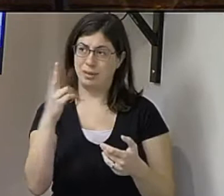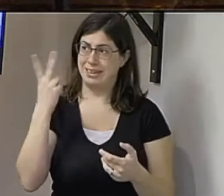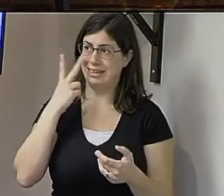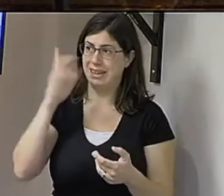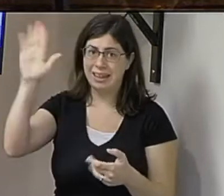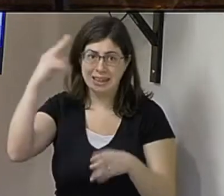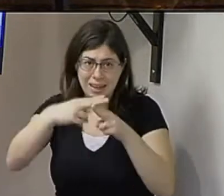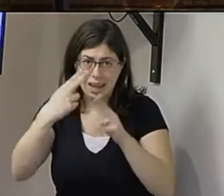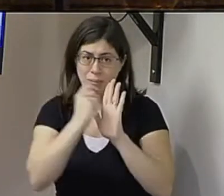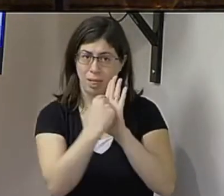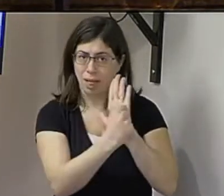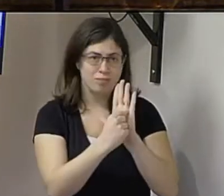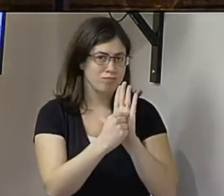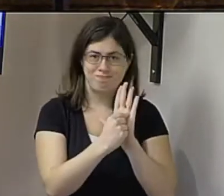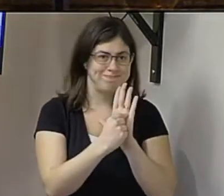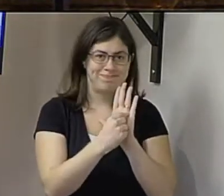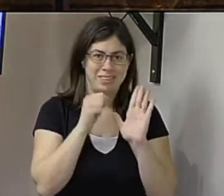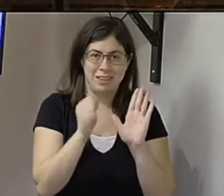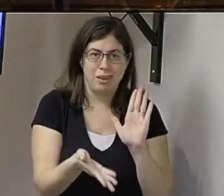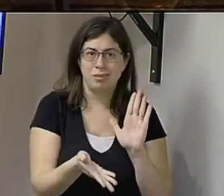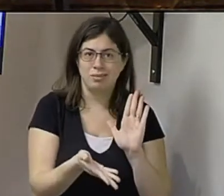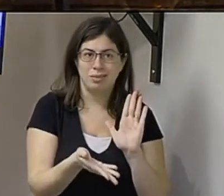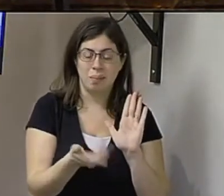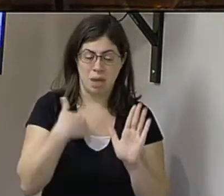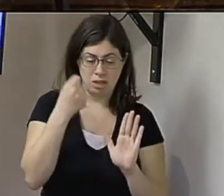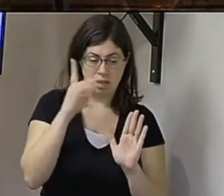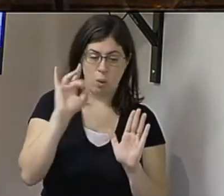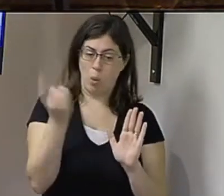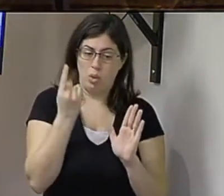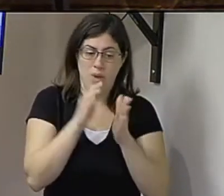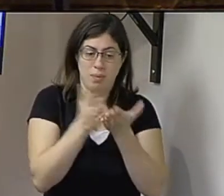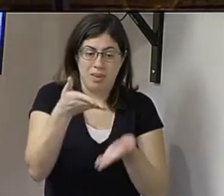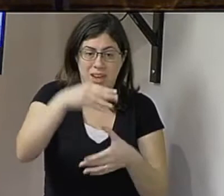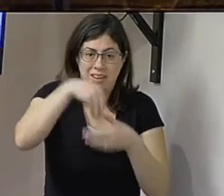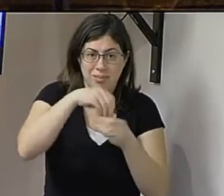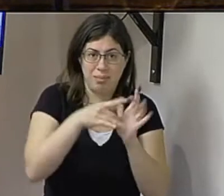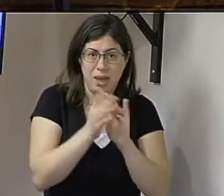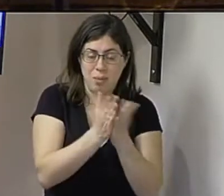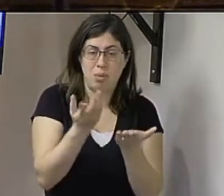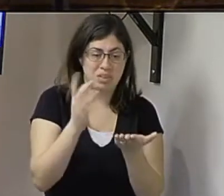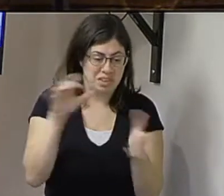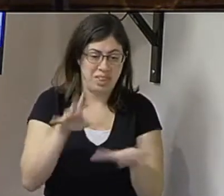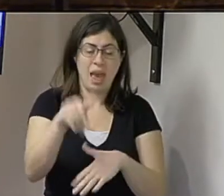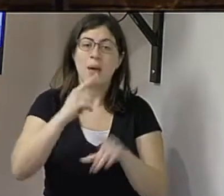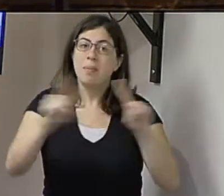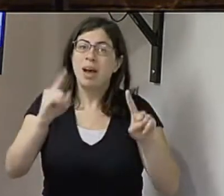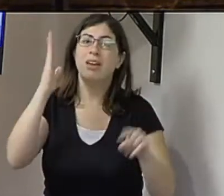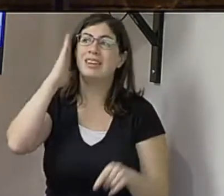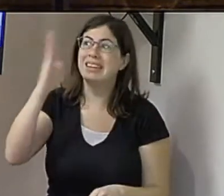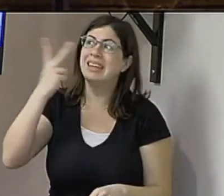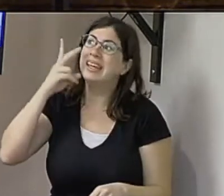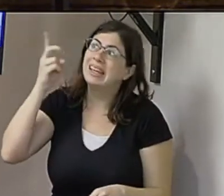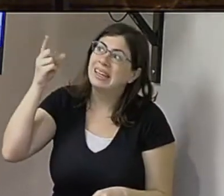name actually get mentioned in the book of Esther at all. To my understanding, it's the only book of the Bible that's like that. But you're going to see God act